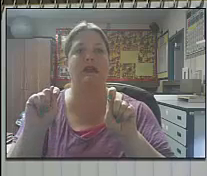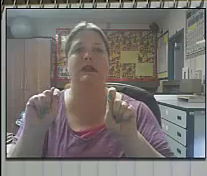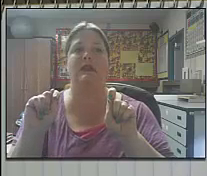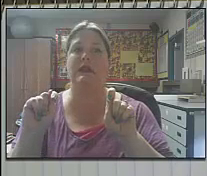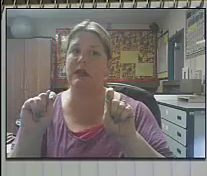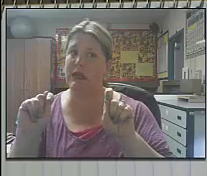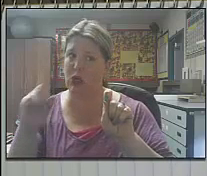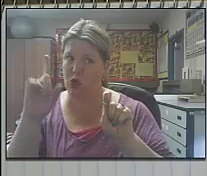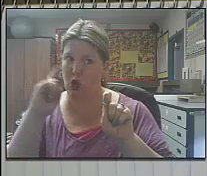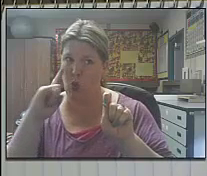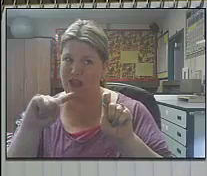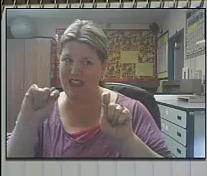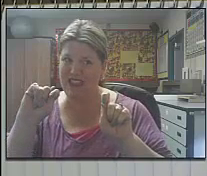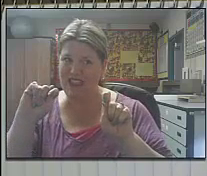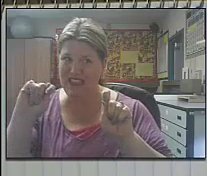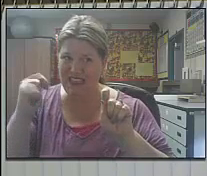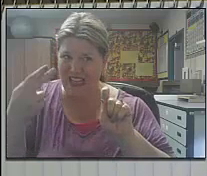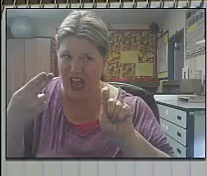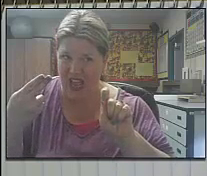You should notice that it's